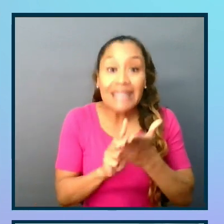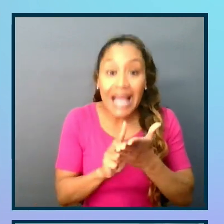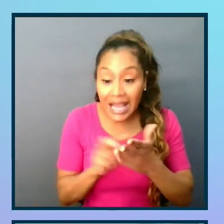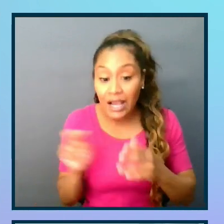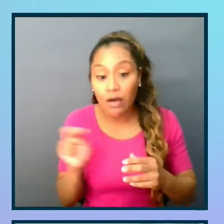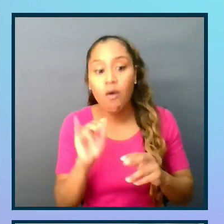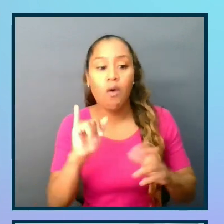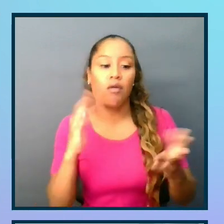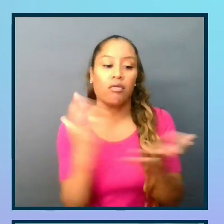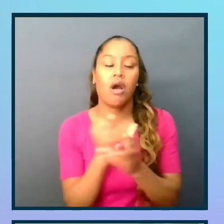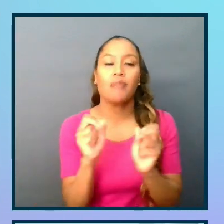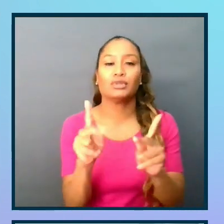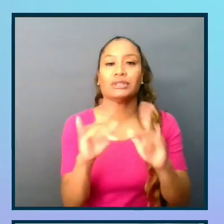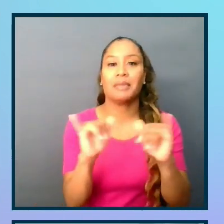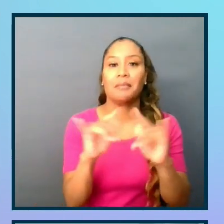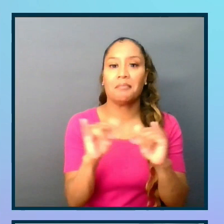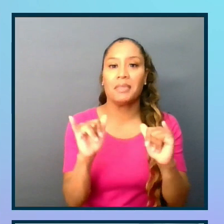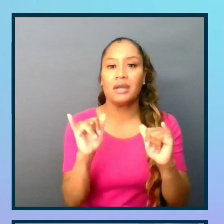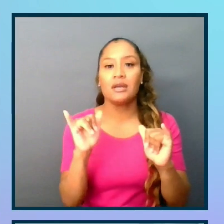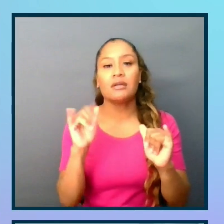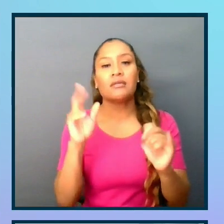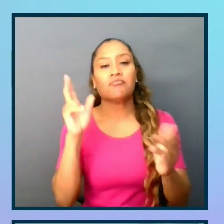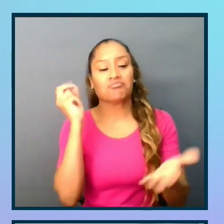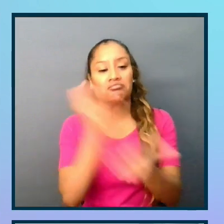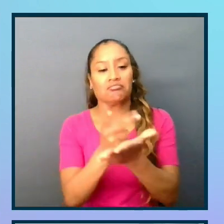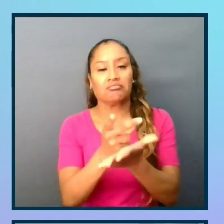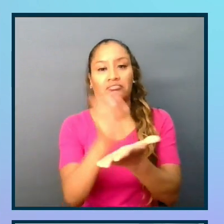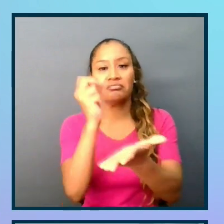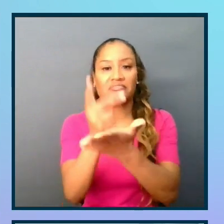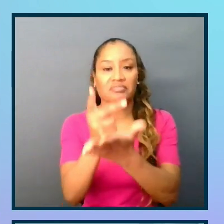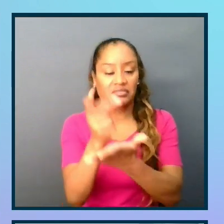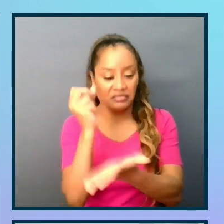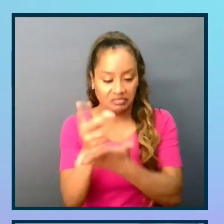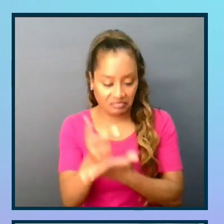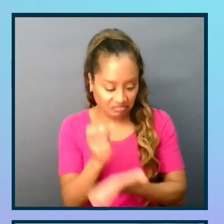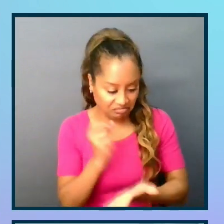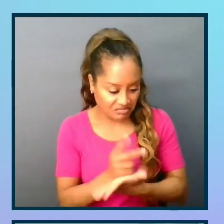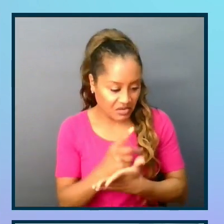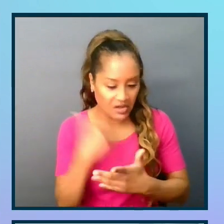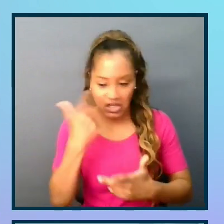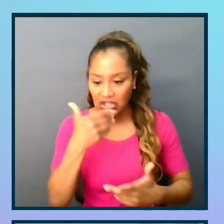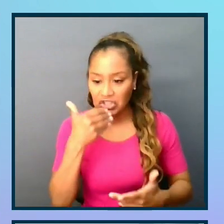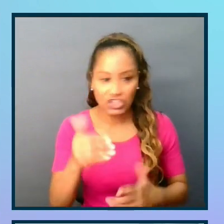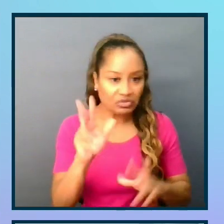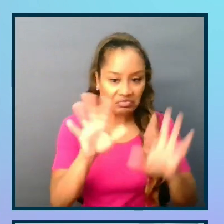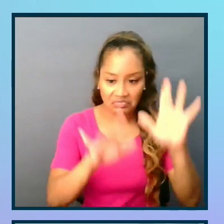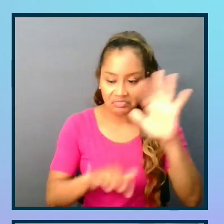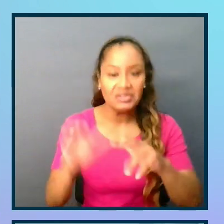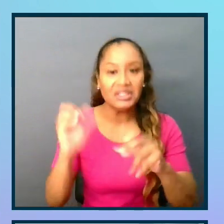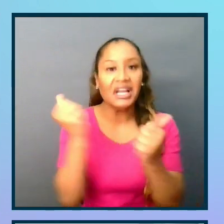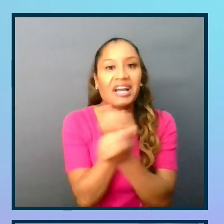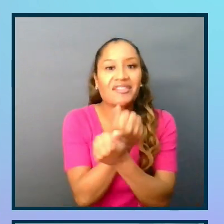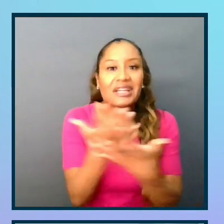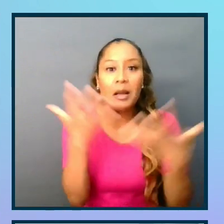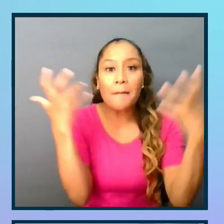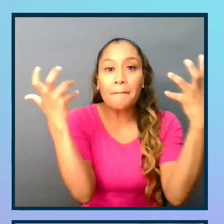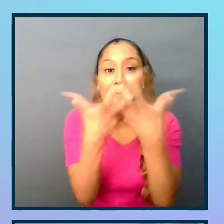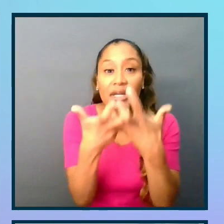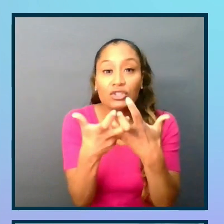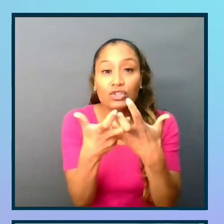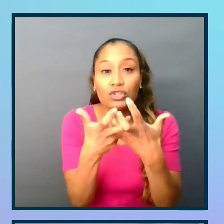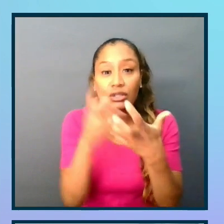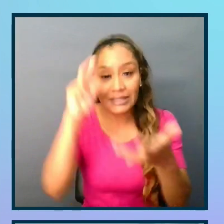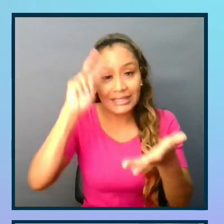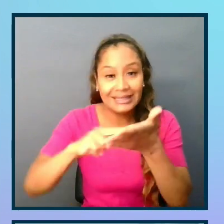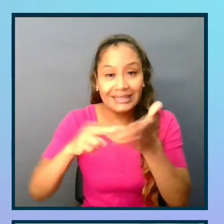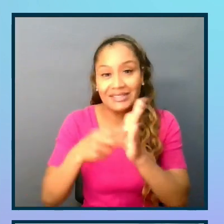at the same time to be able to sign off on something right then and there, that it looks good and that everything matches the intent of the